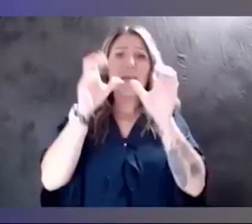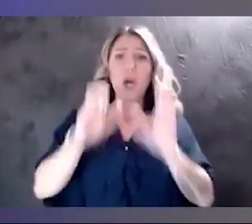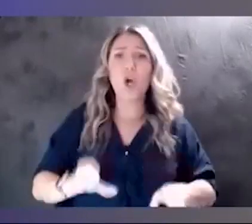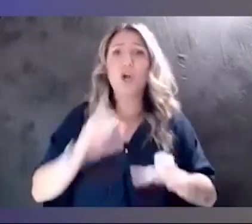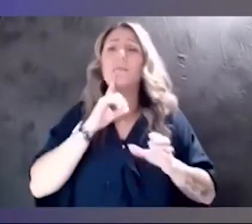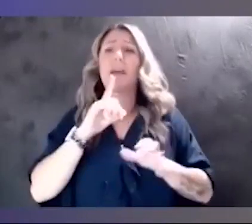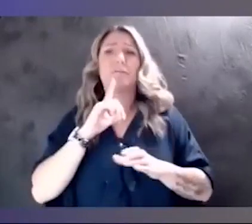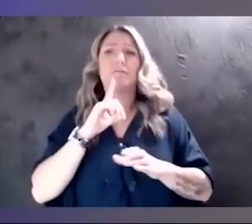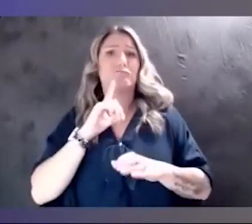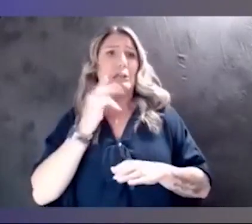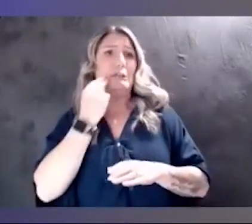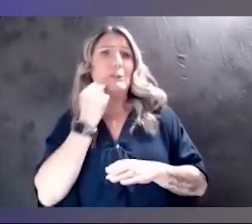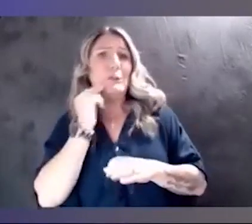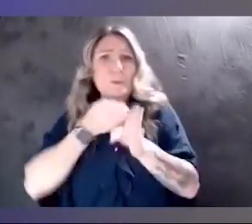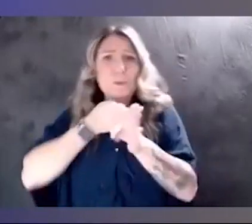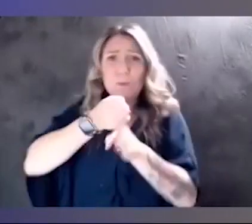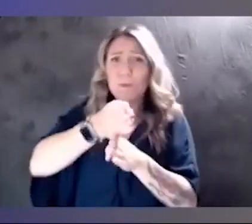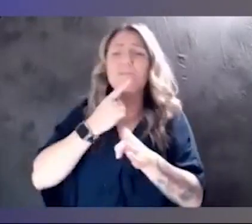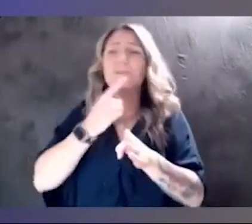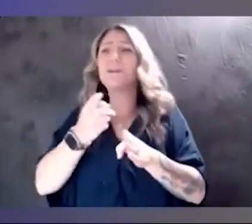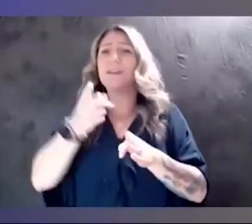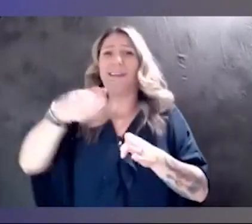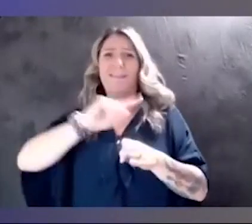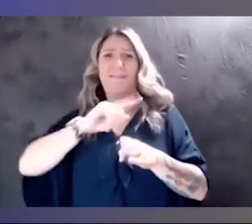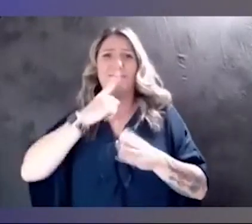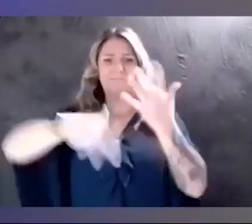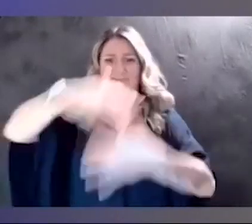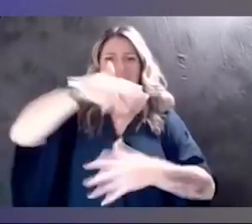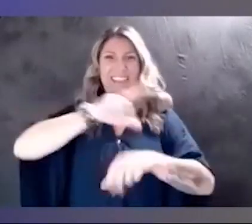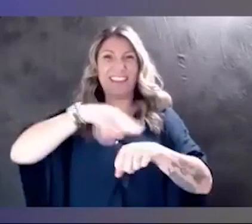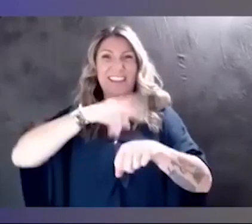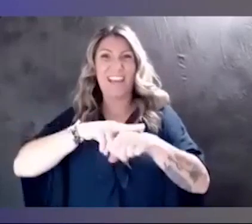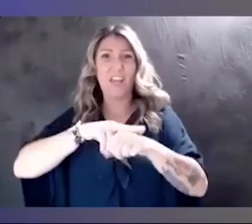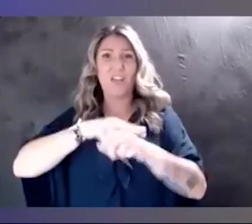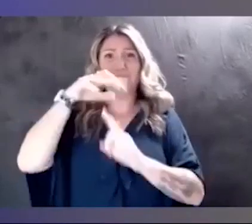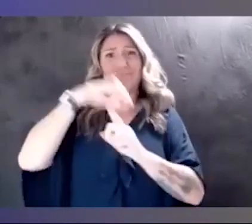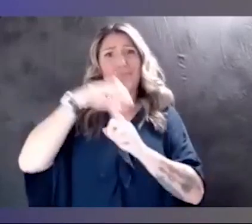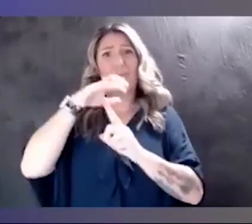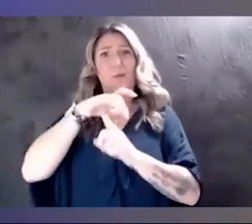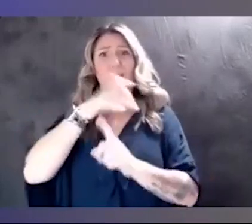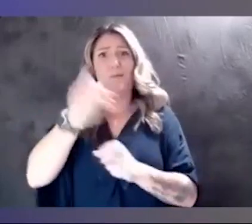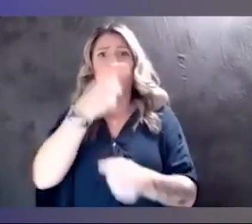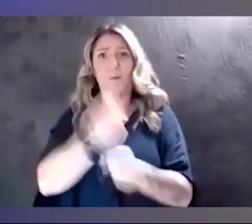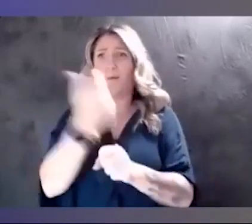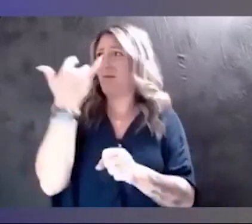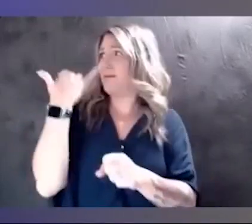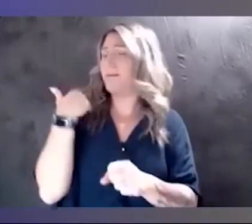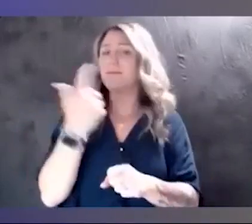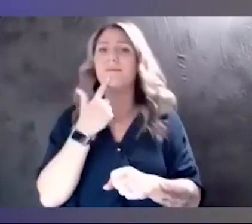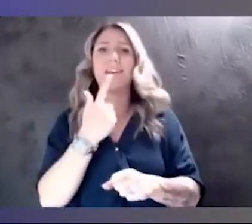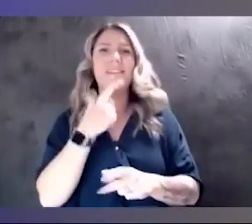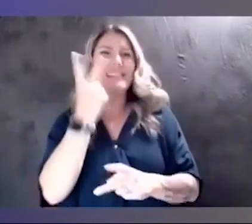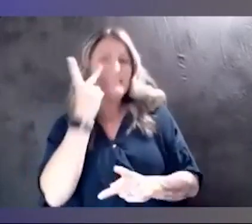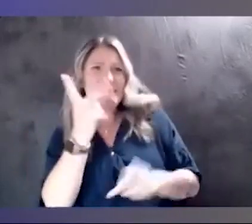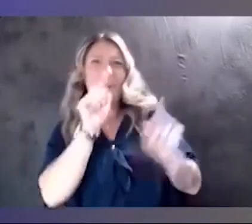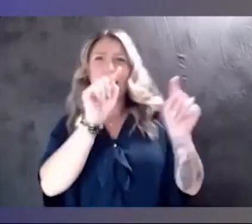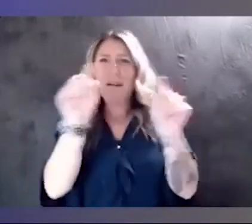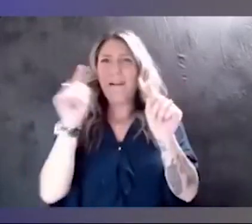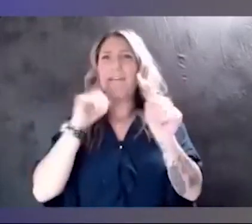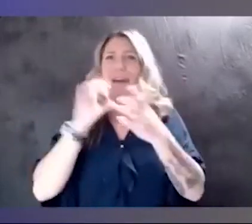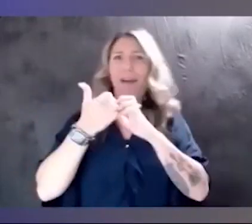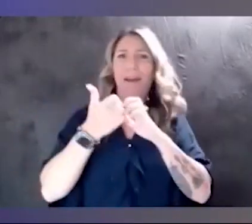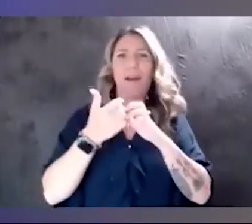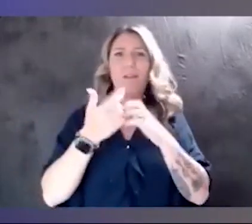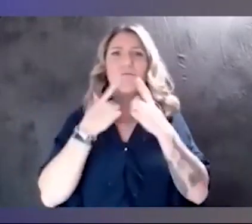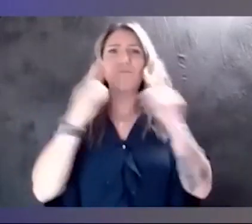U.S. gymnastics because we had the national championship here in town a couple years ago, and I saw how this works. So I think that the